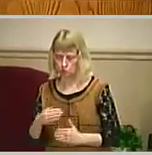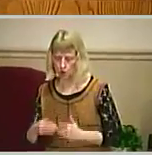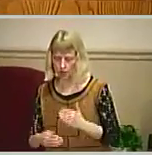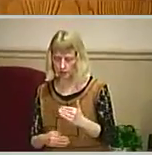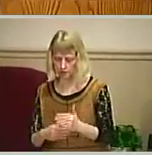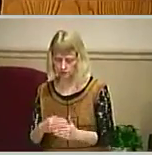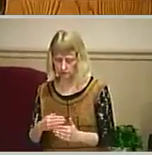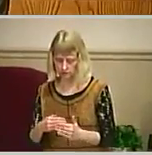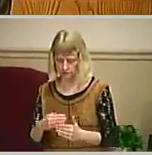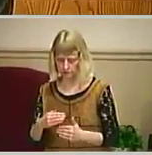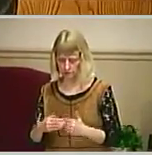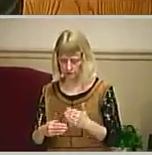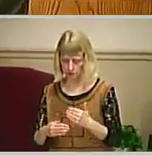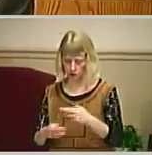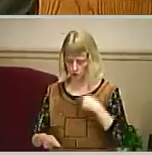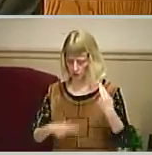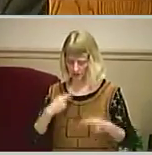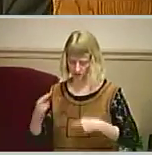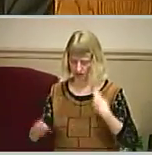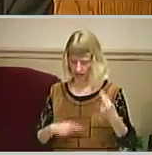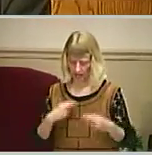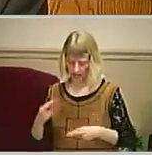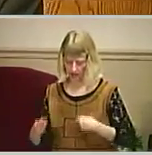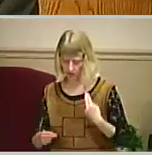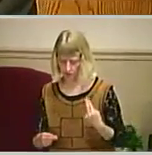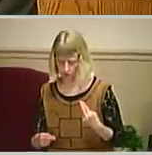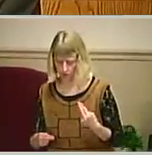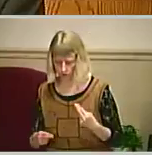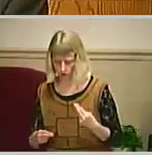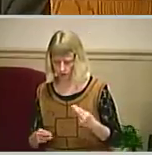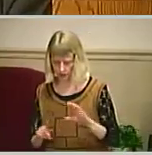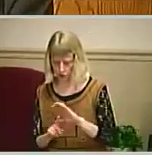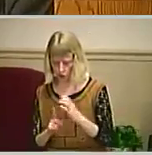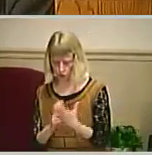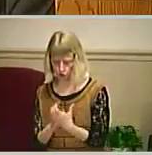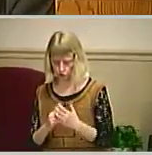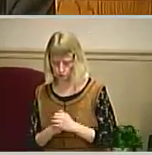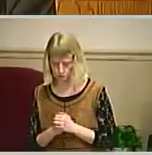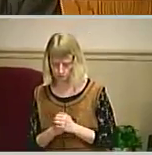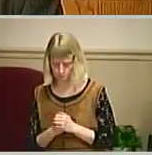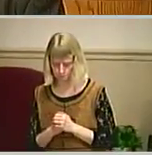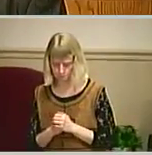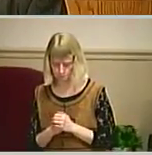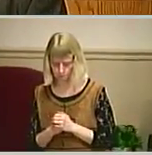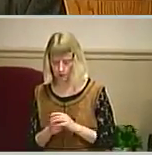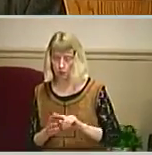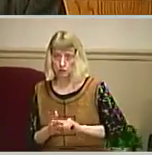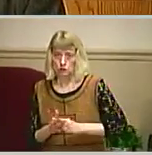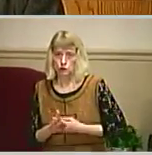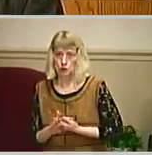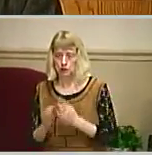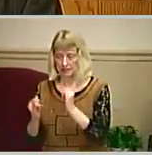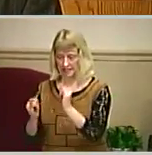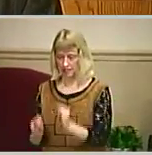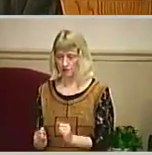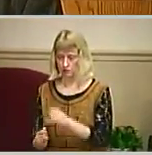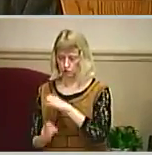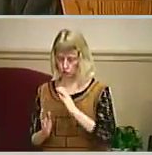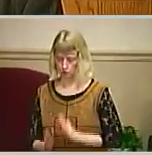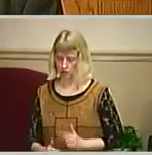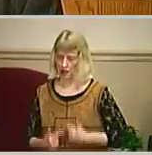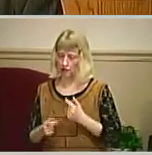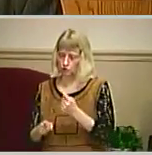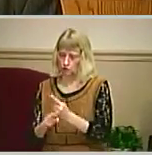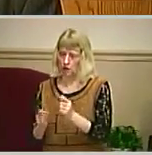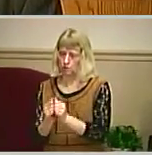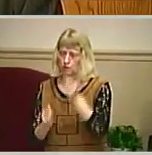the progress of revival in culture. It starts when the individual Christian gets right